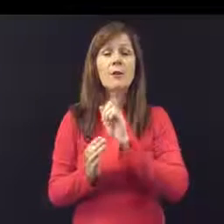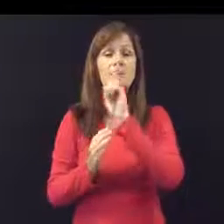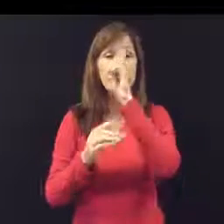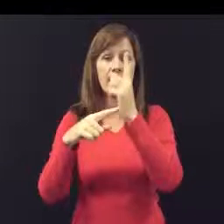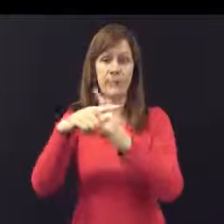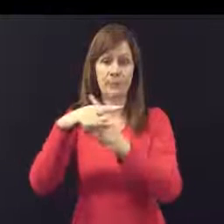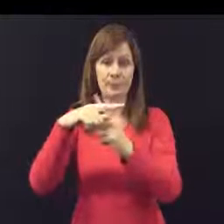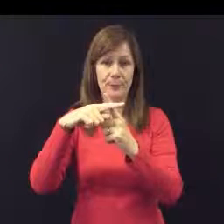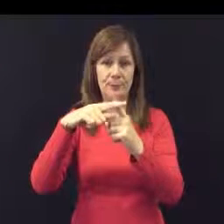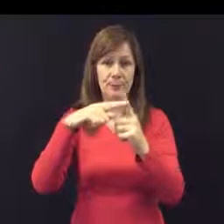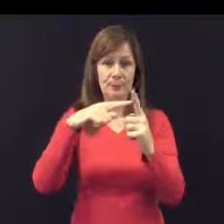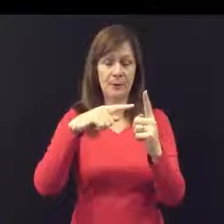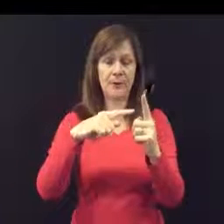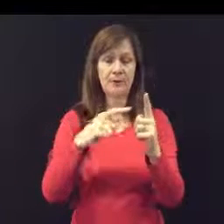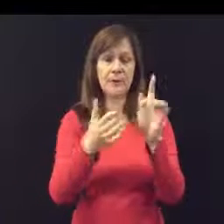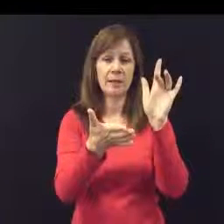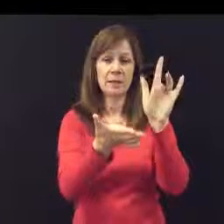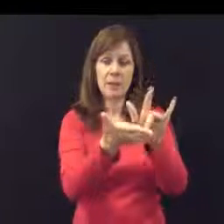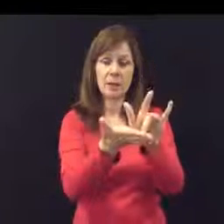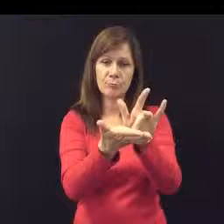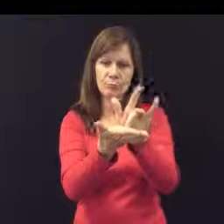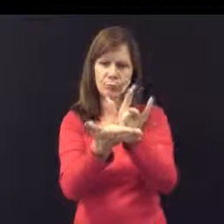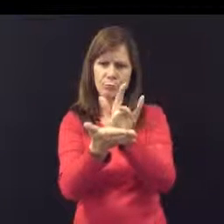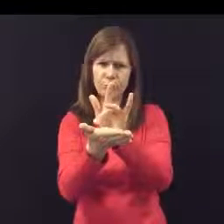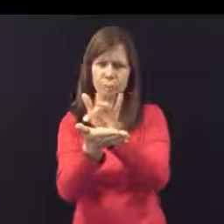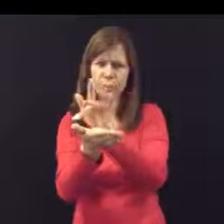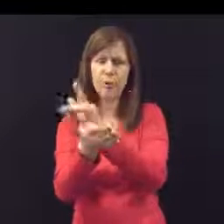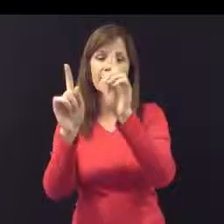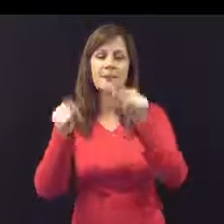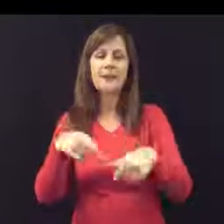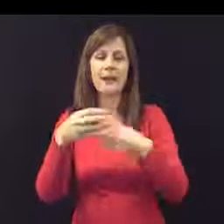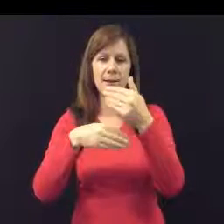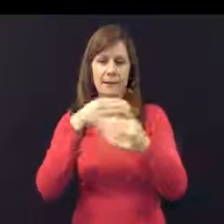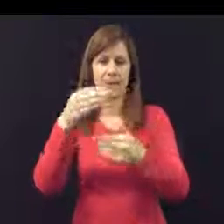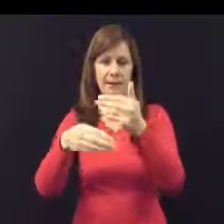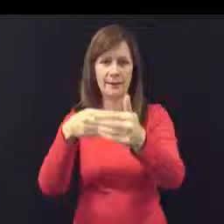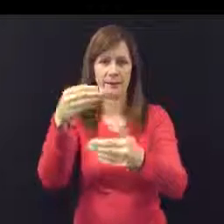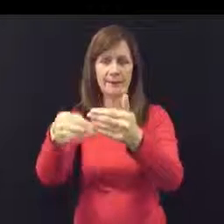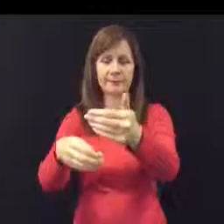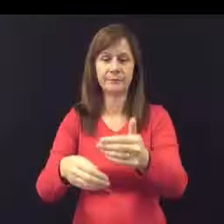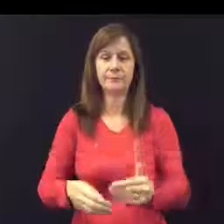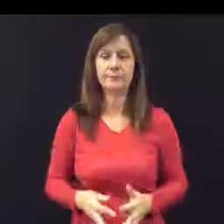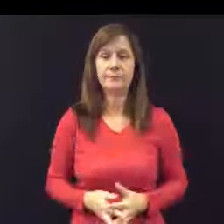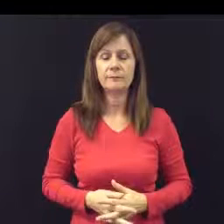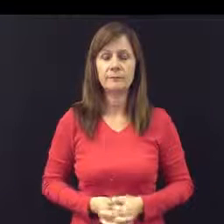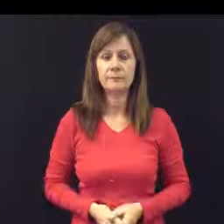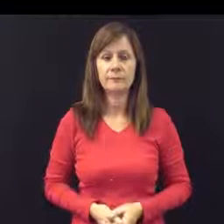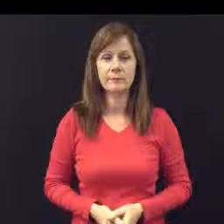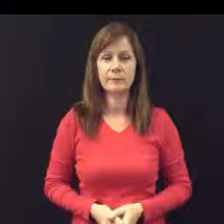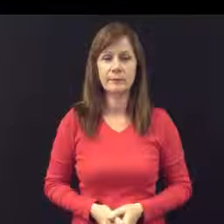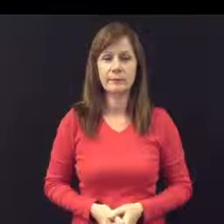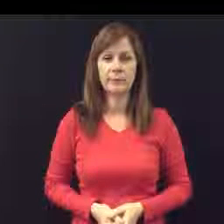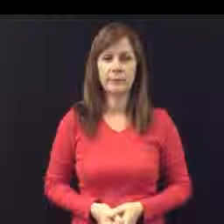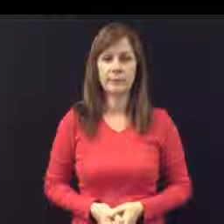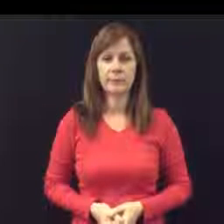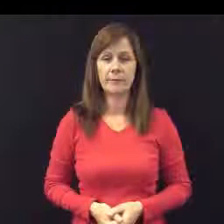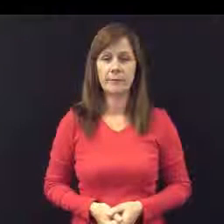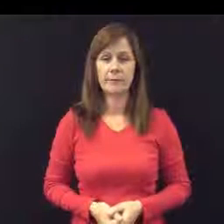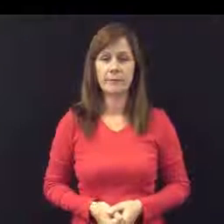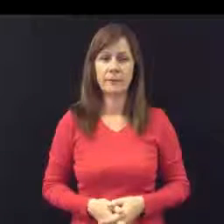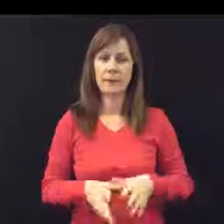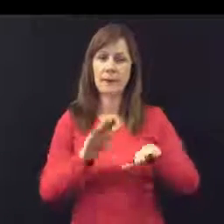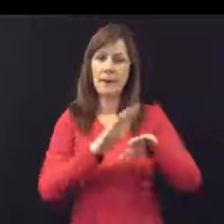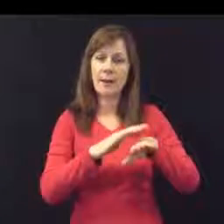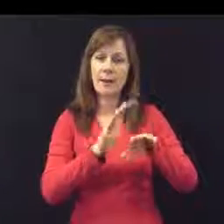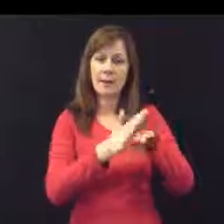toolbar shows a bar representing the length of the song with a red playback bar showing the current position. You can tap and drag on the red playback